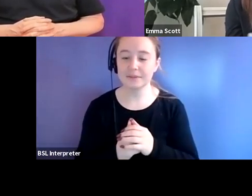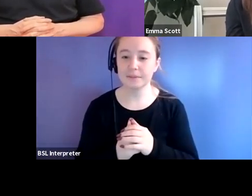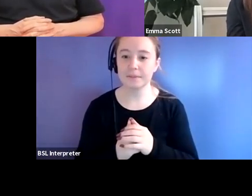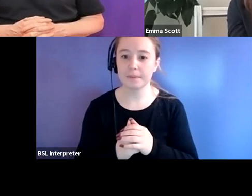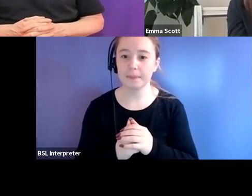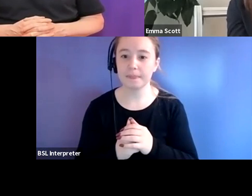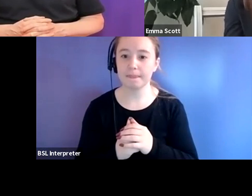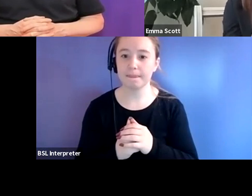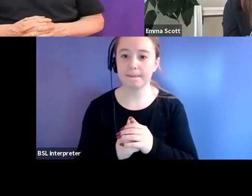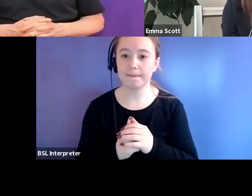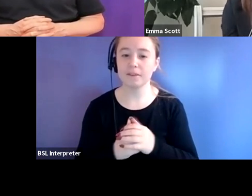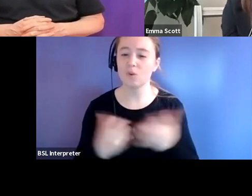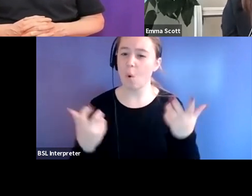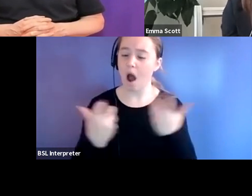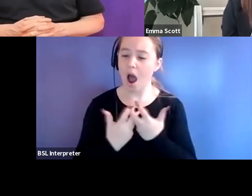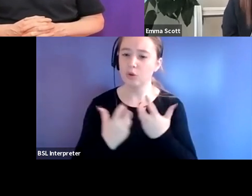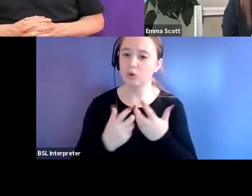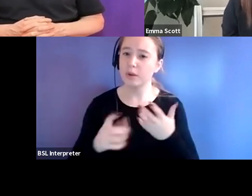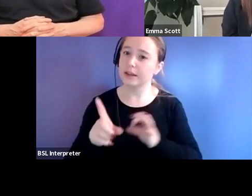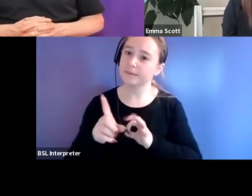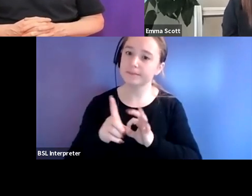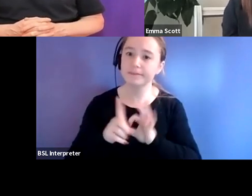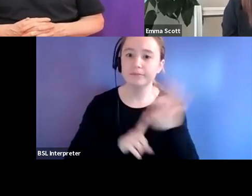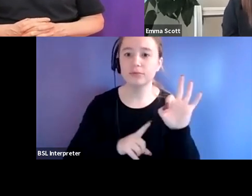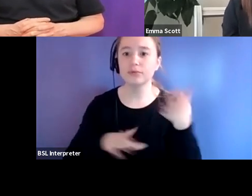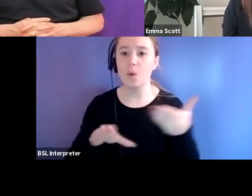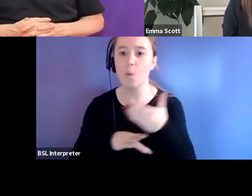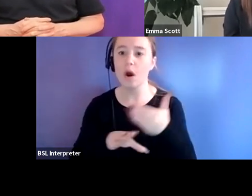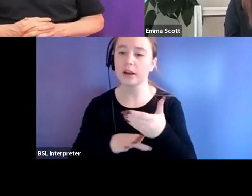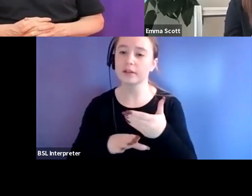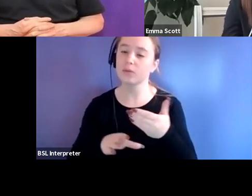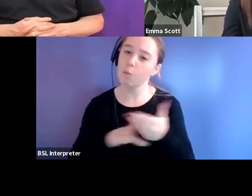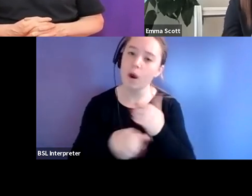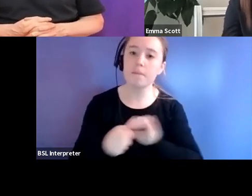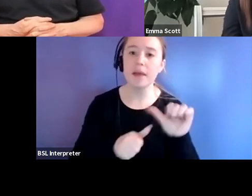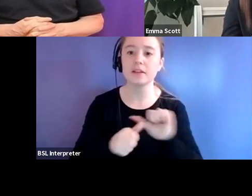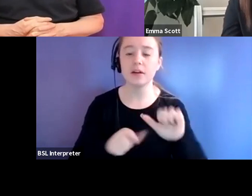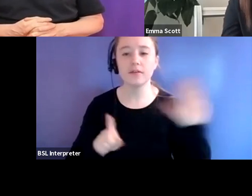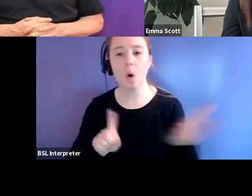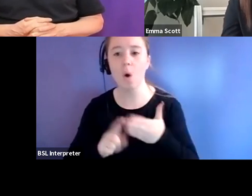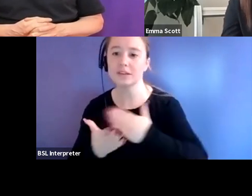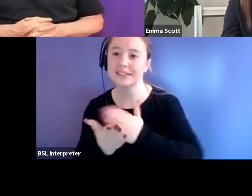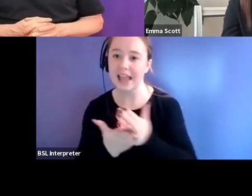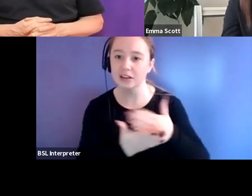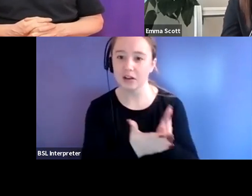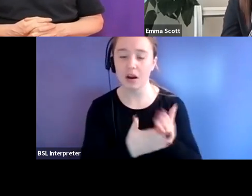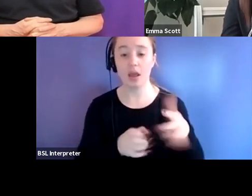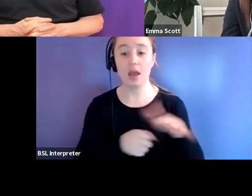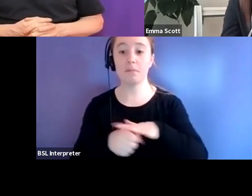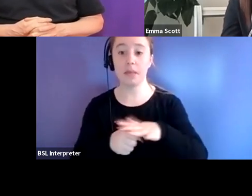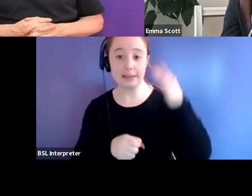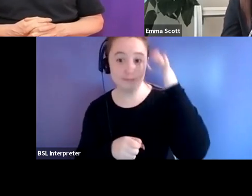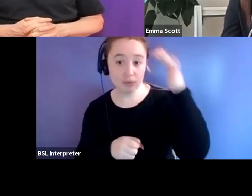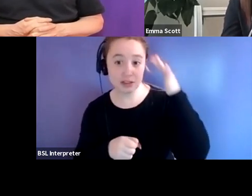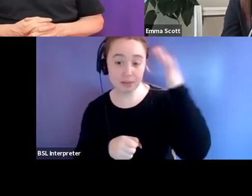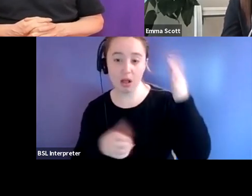Yeah, I mean, it's about how do we work better across all sectors, and ultimately the place principle